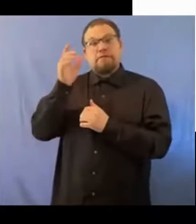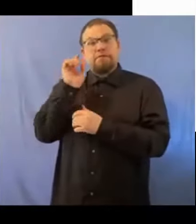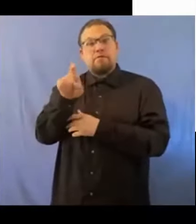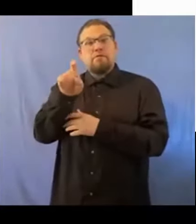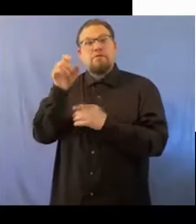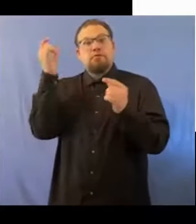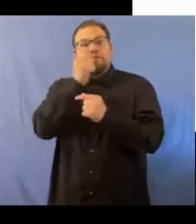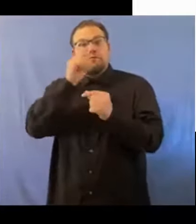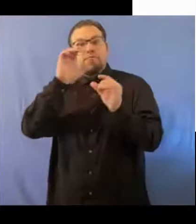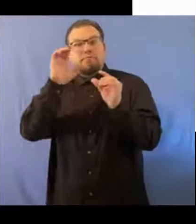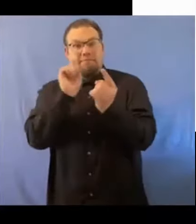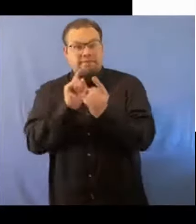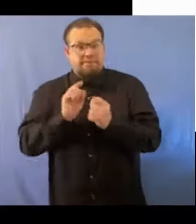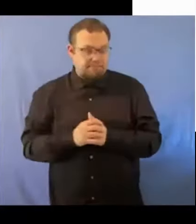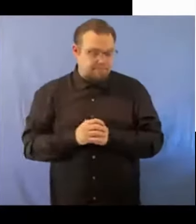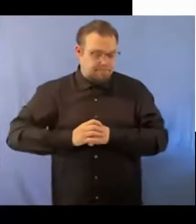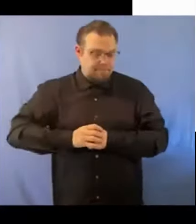View.